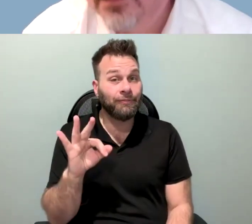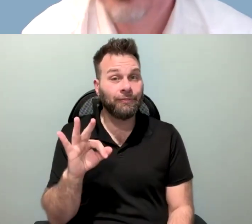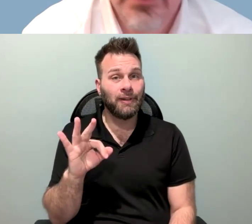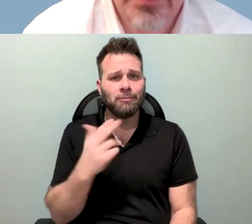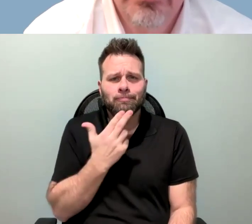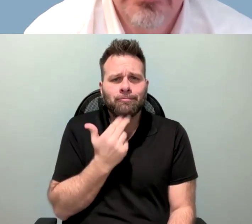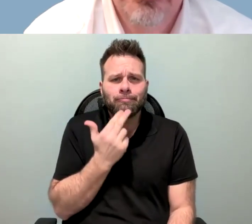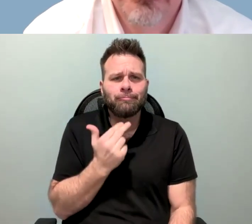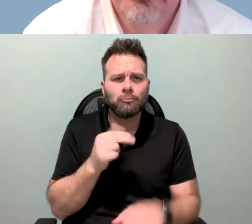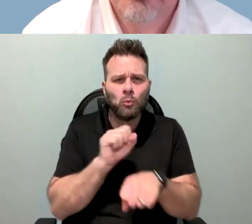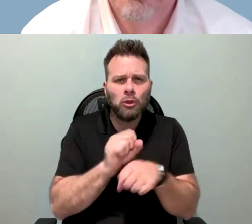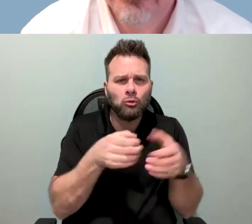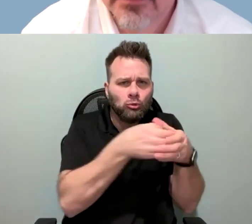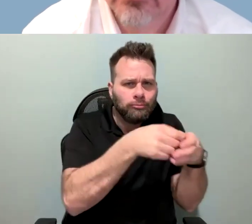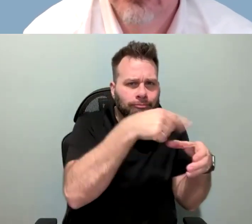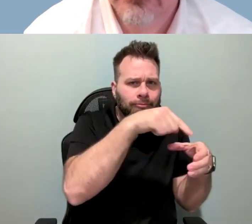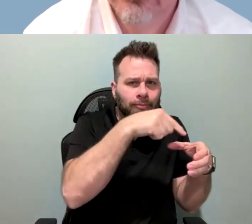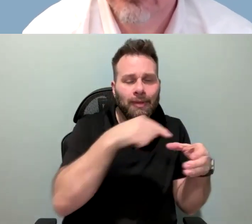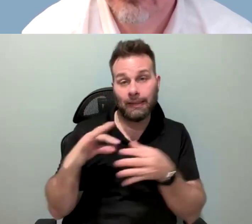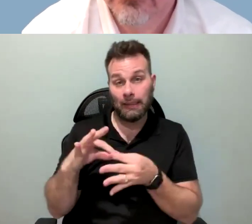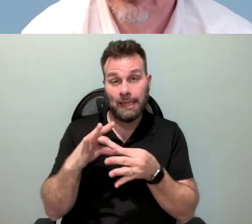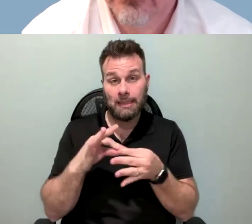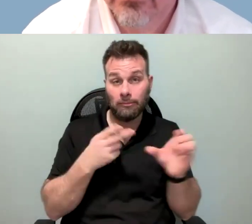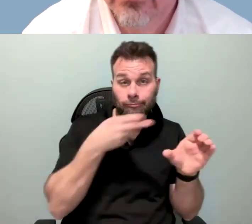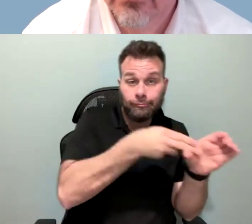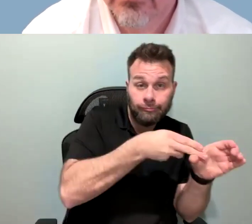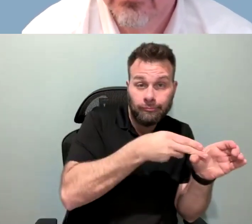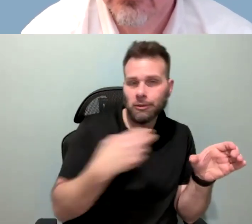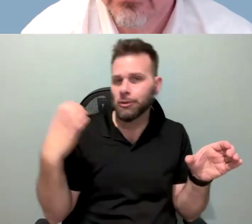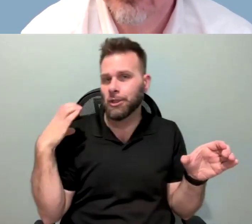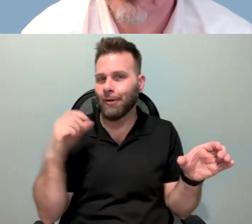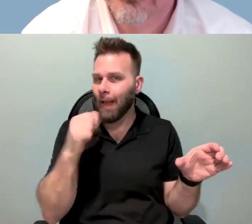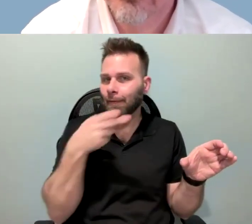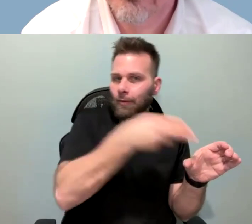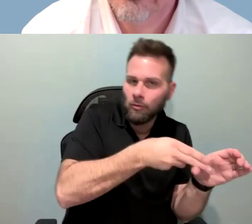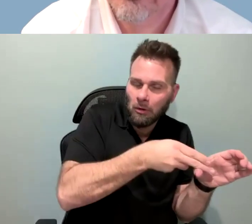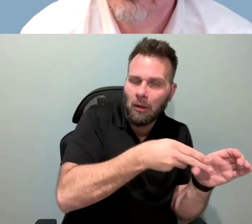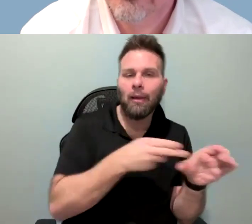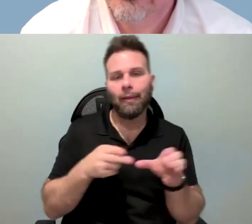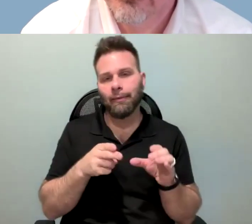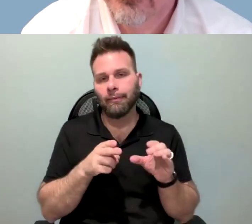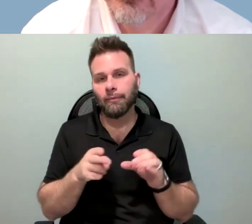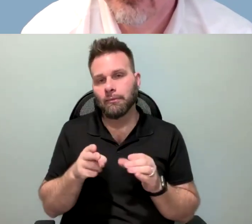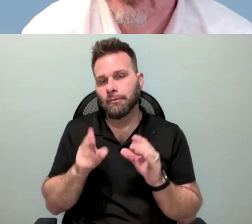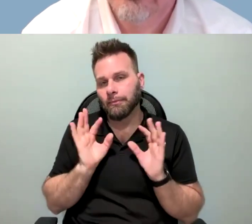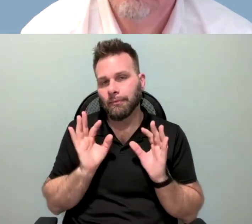group and the liaison is on it and the chair isn't on it, then certainly there will have to be